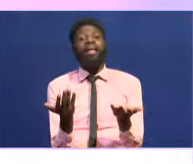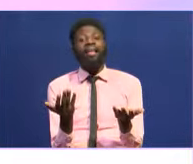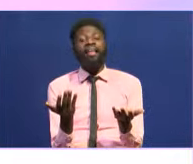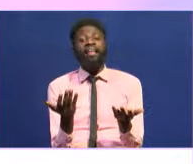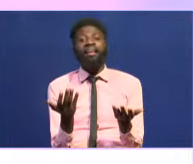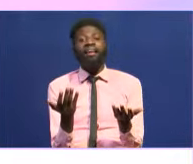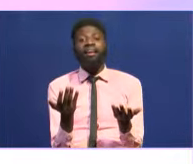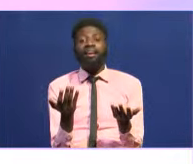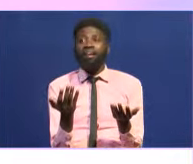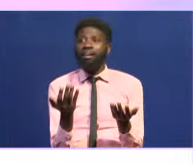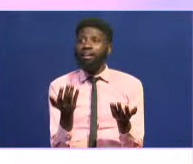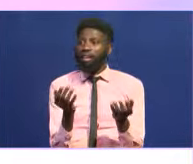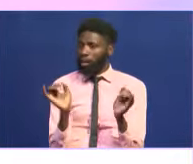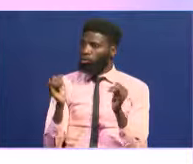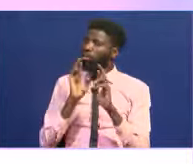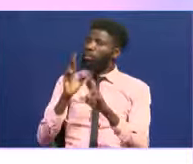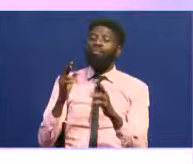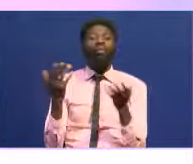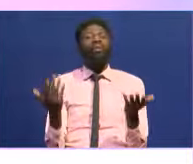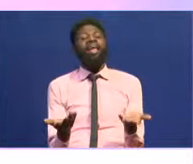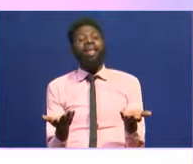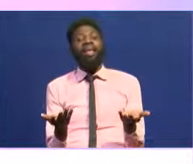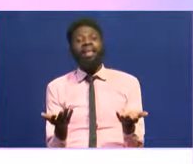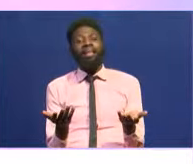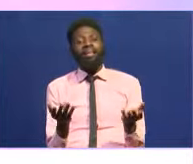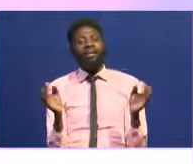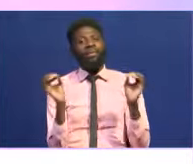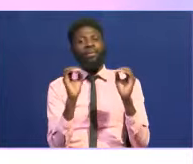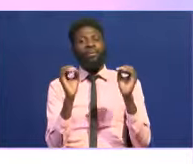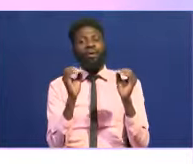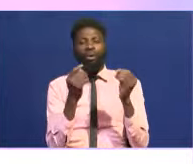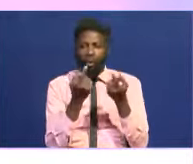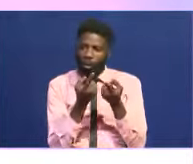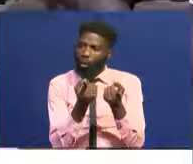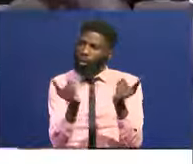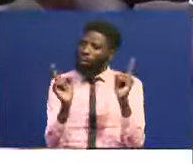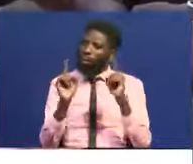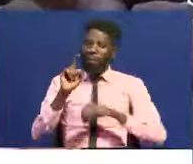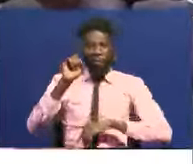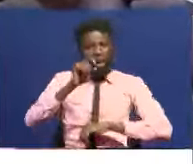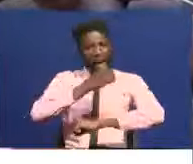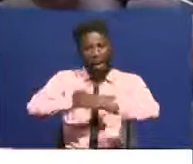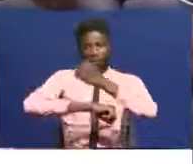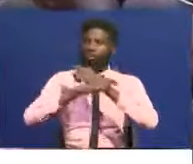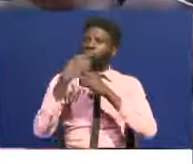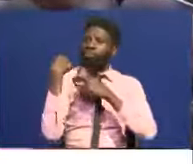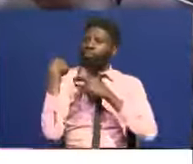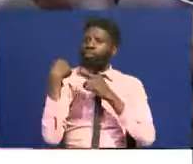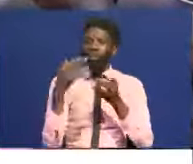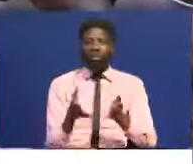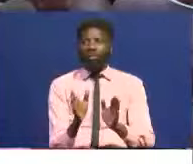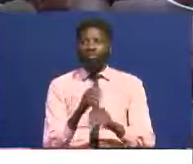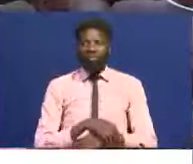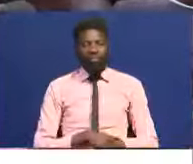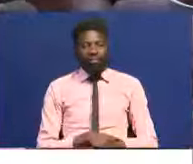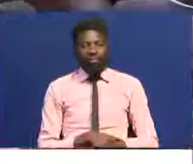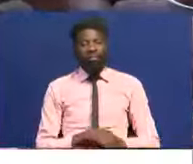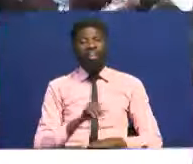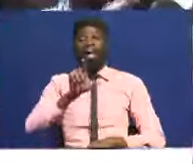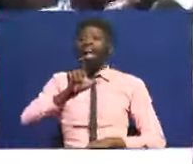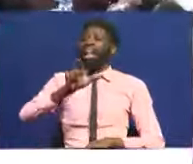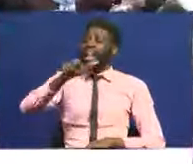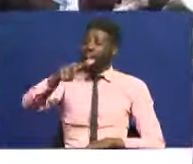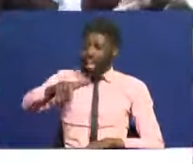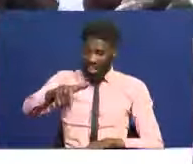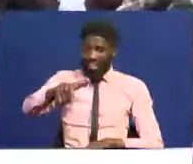nowhere to report from. So we must all act responsibly. Kiongozi wa taifa baadaye alihutubia wananchi baada